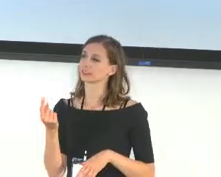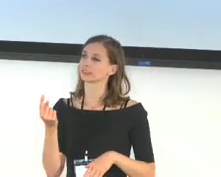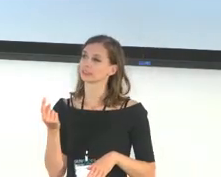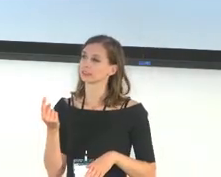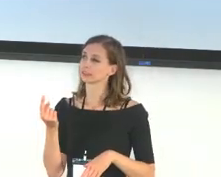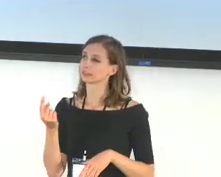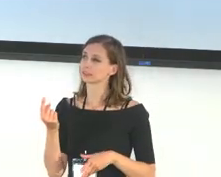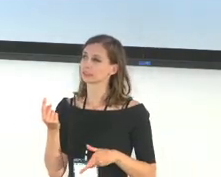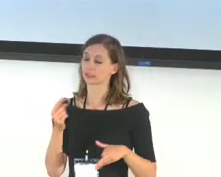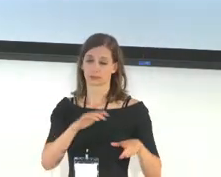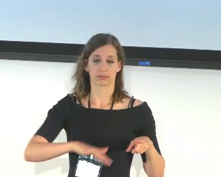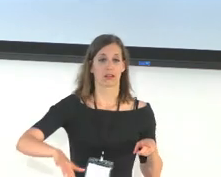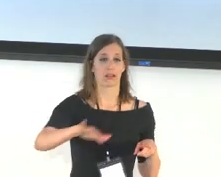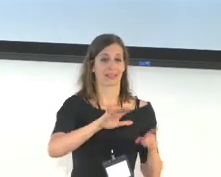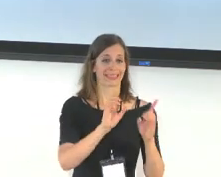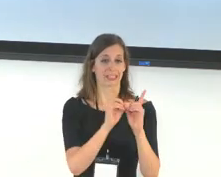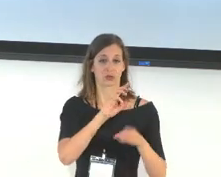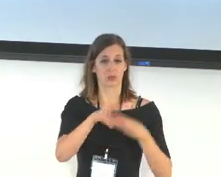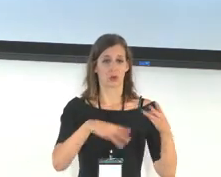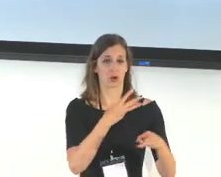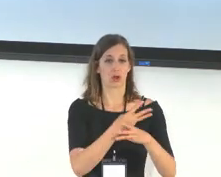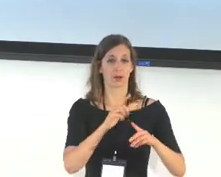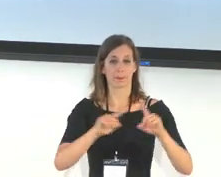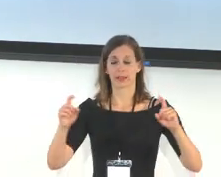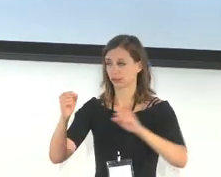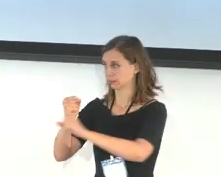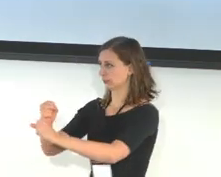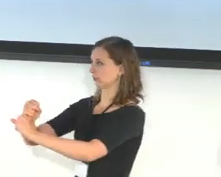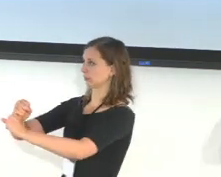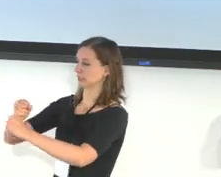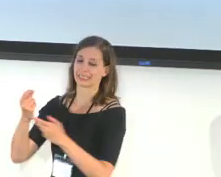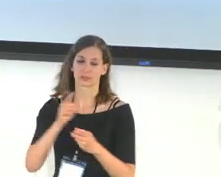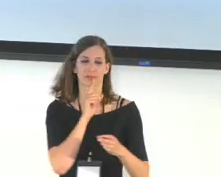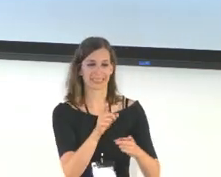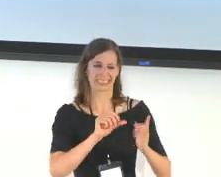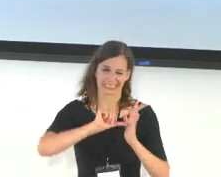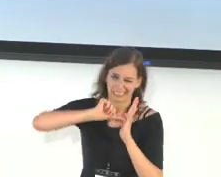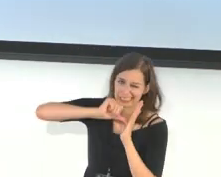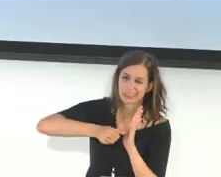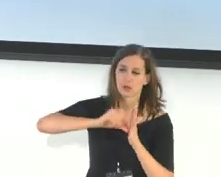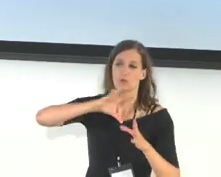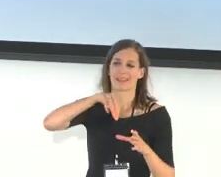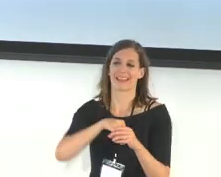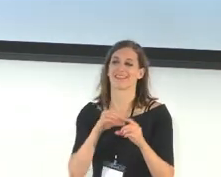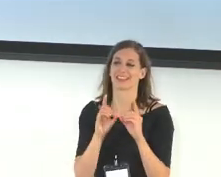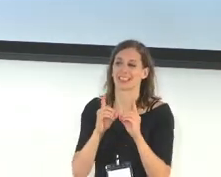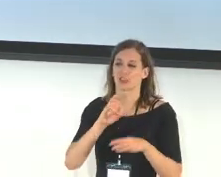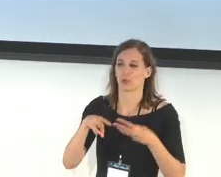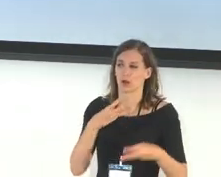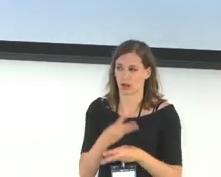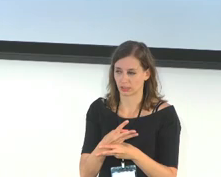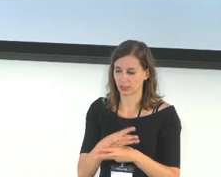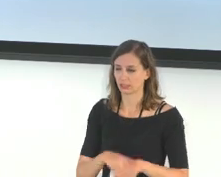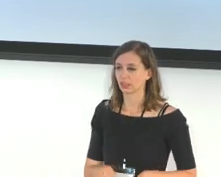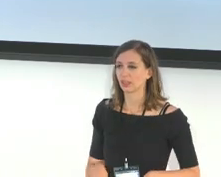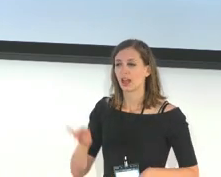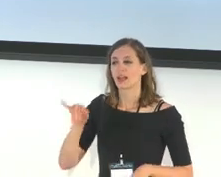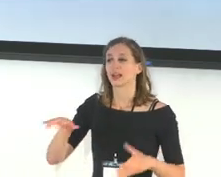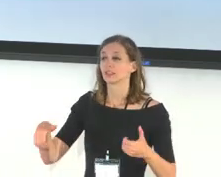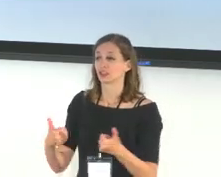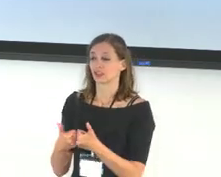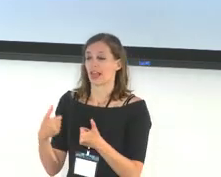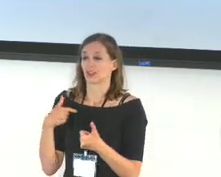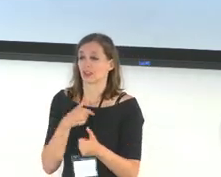not just transferred across the digital worlds, but magnified within them. And that's one of the biggest challenges that we face when it comes to building